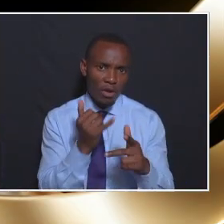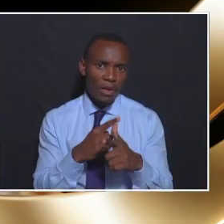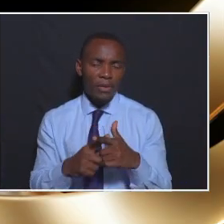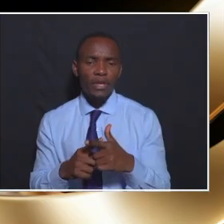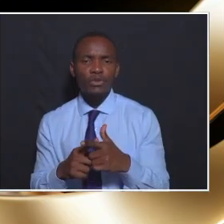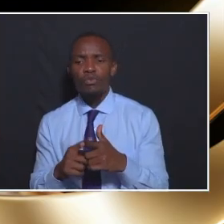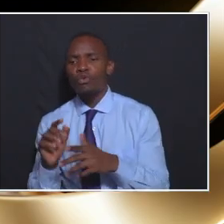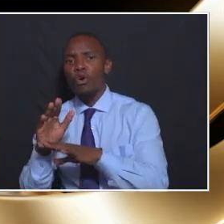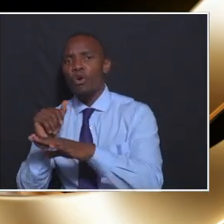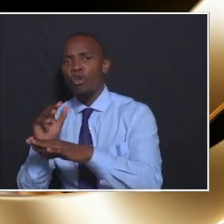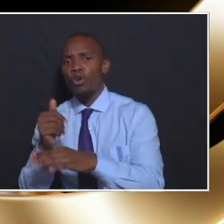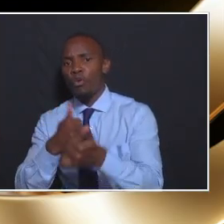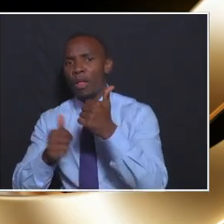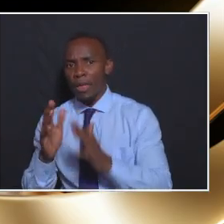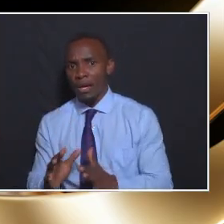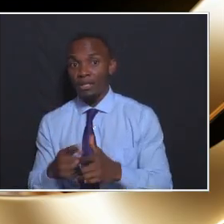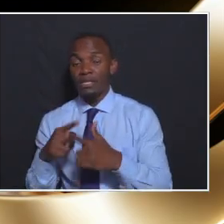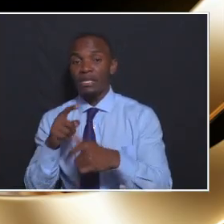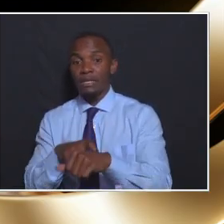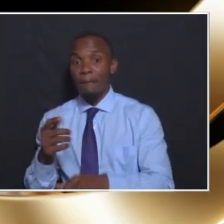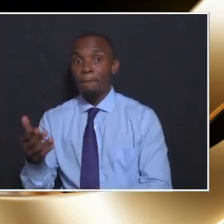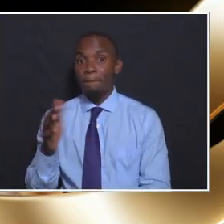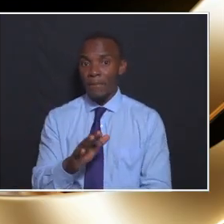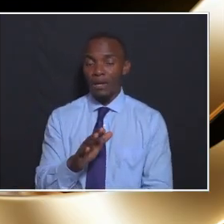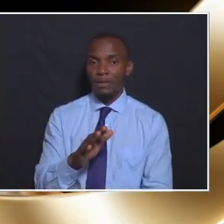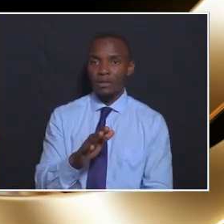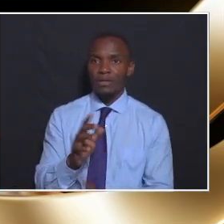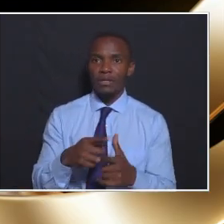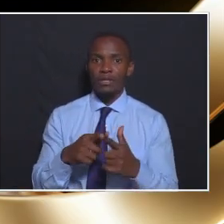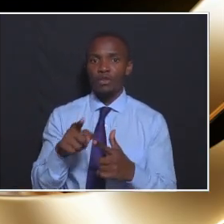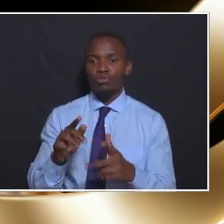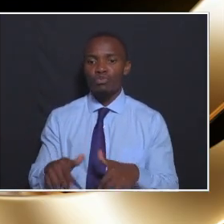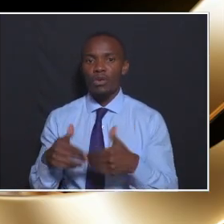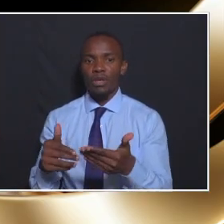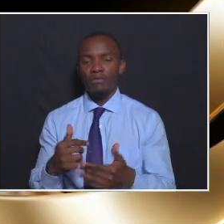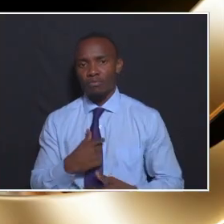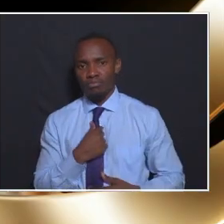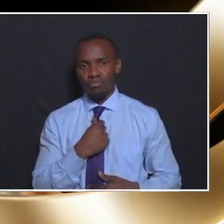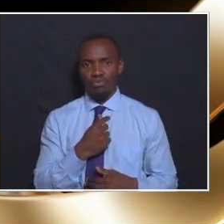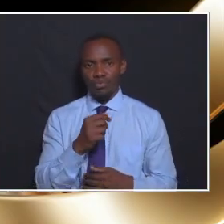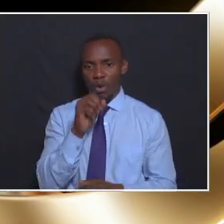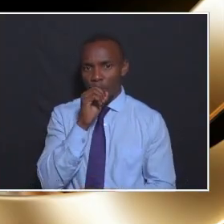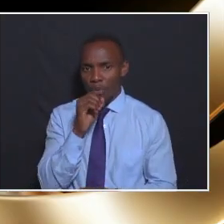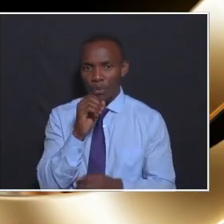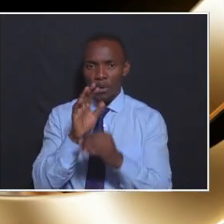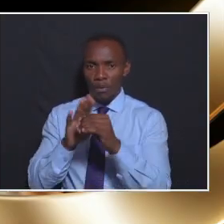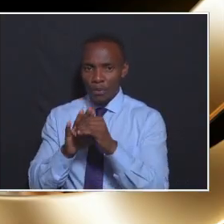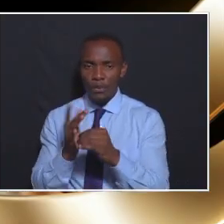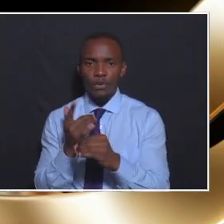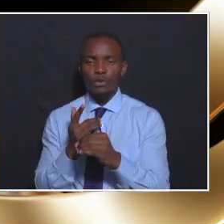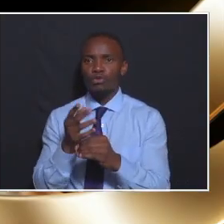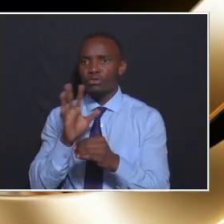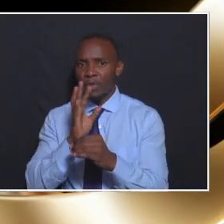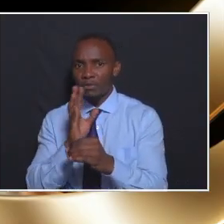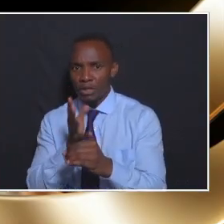come back to the studio. So when they come back to the studio, you then mic them to start to speak the lines they spoke on set while they see